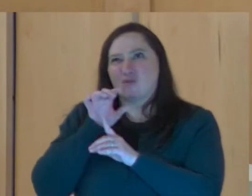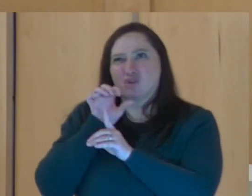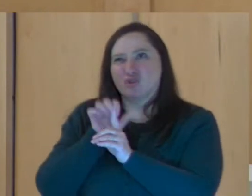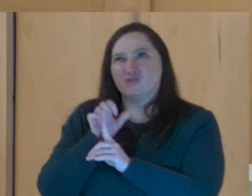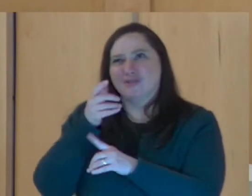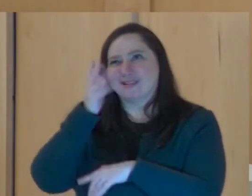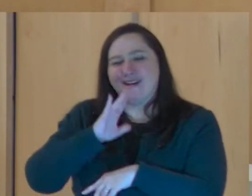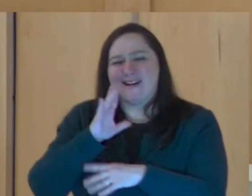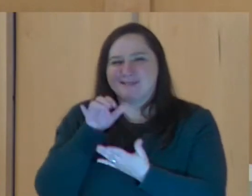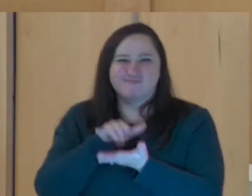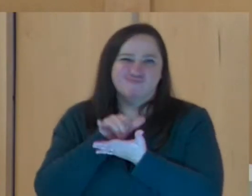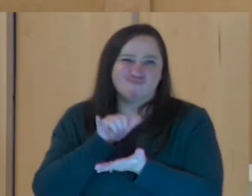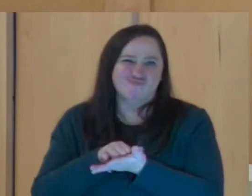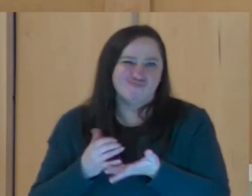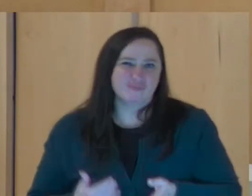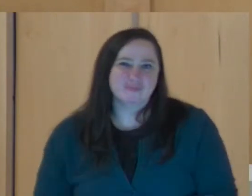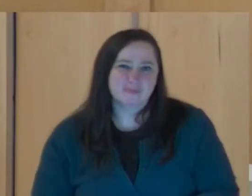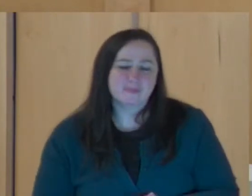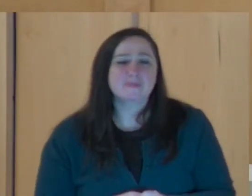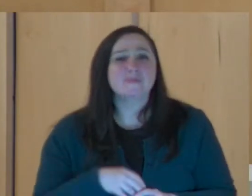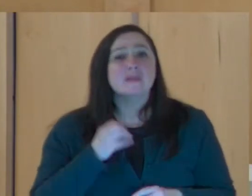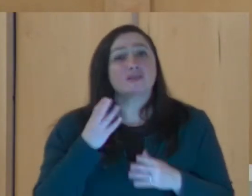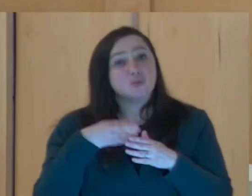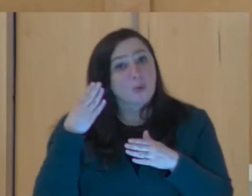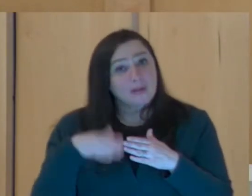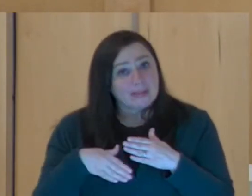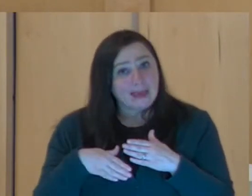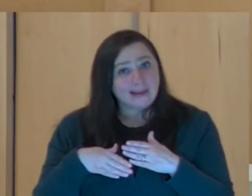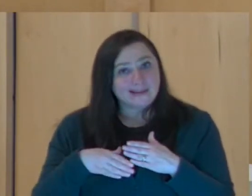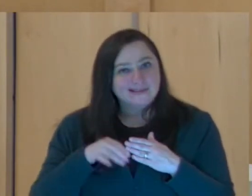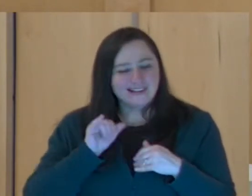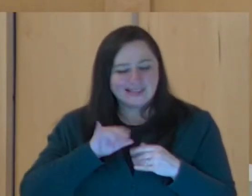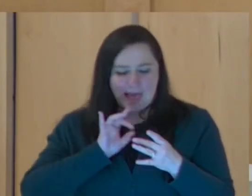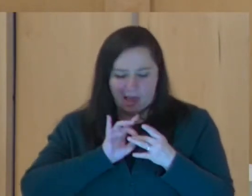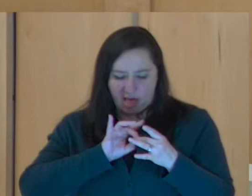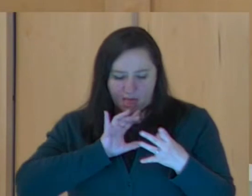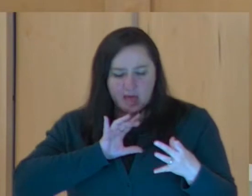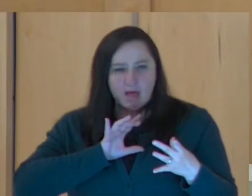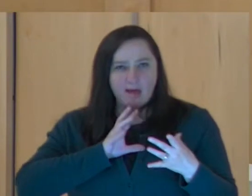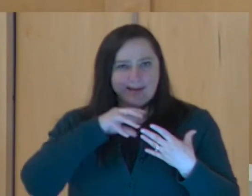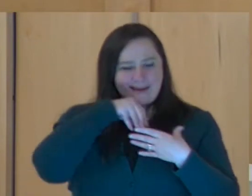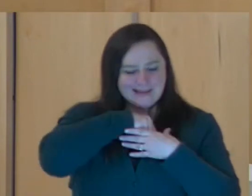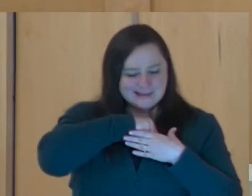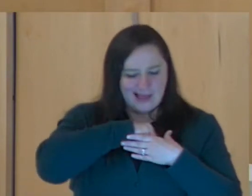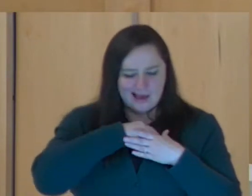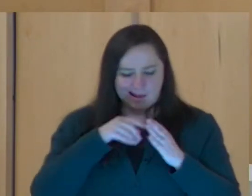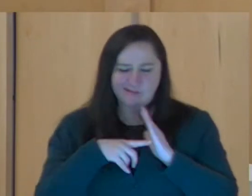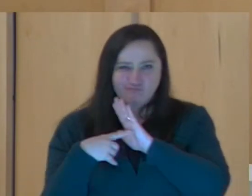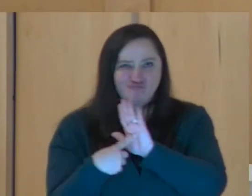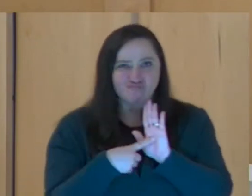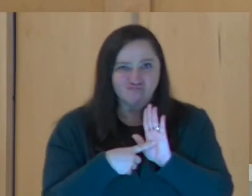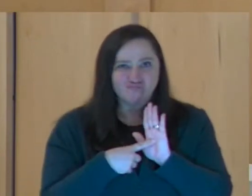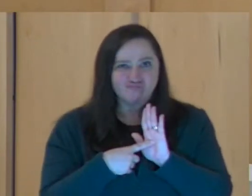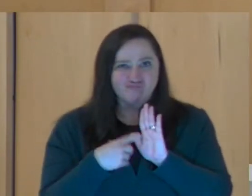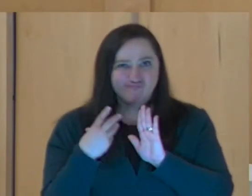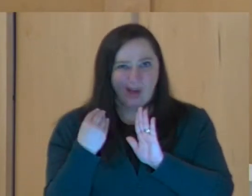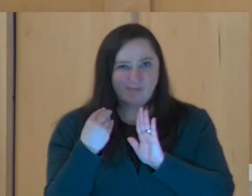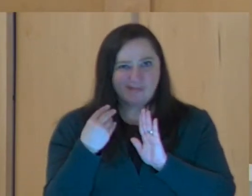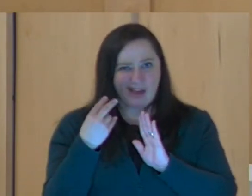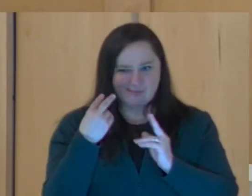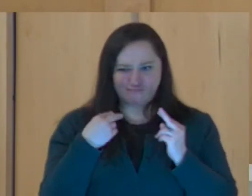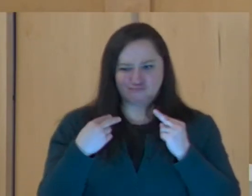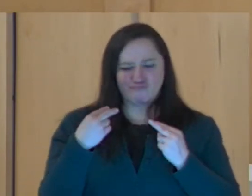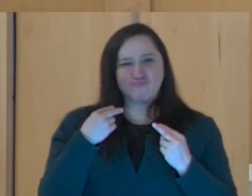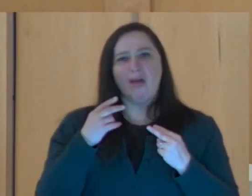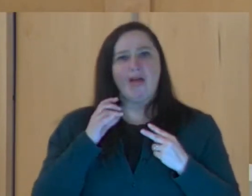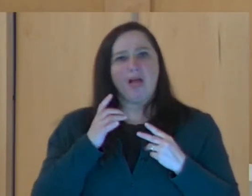God. So that in the end, if there's this disconnect between what's on the inside and what's on the outside, if you're living a life